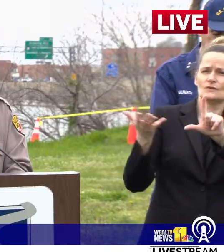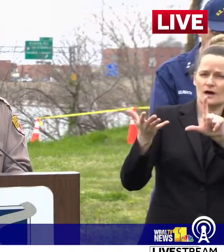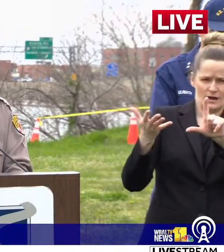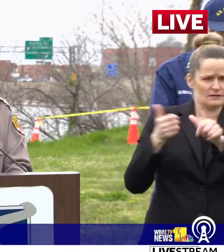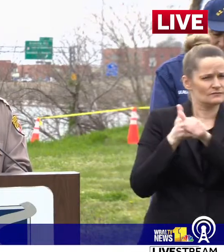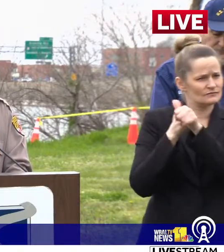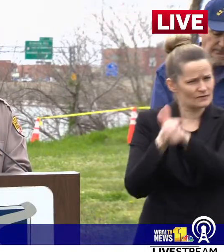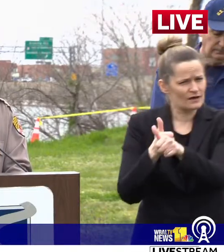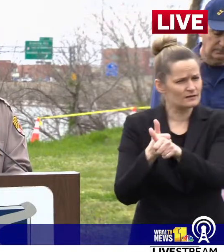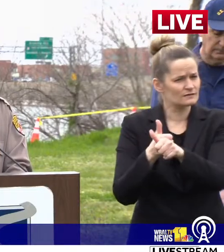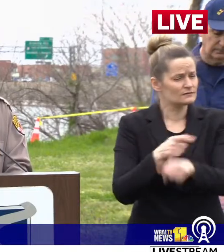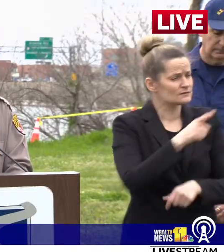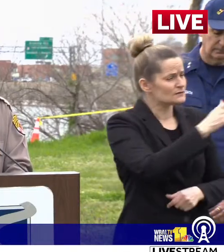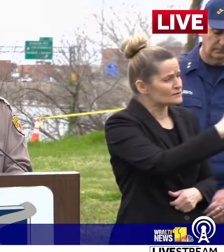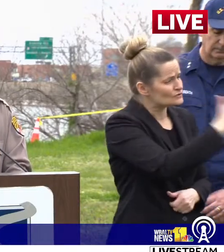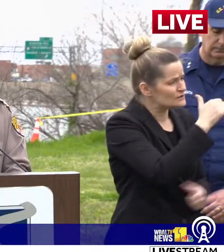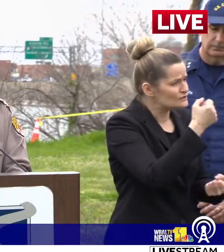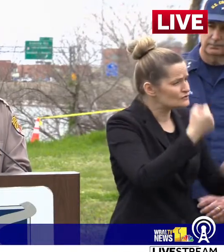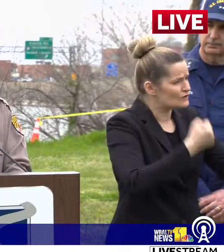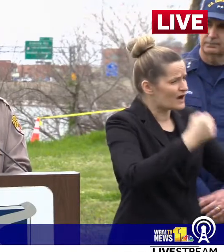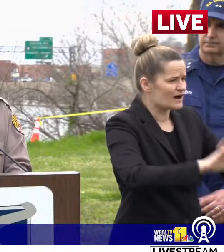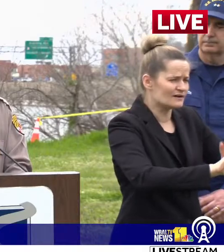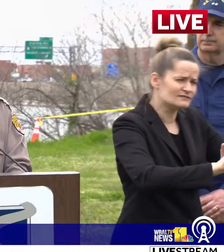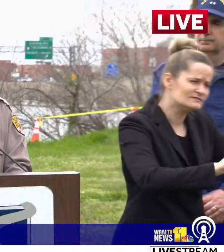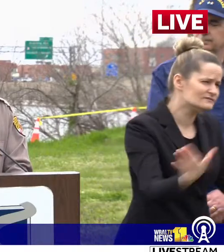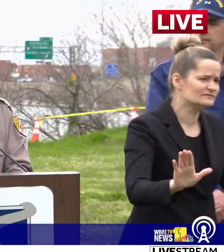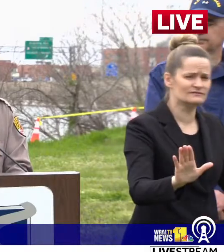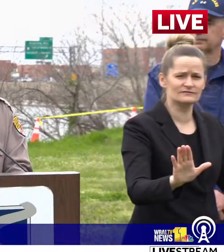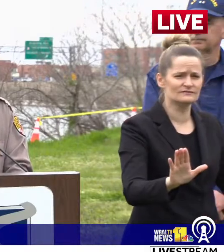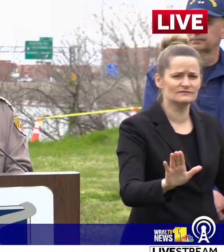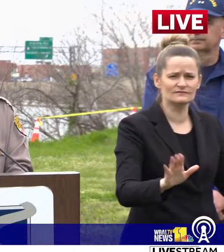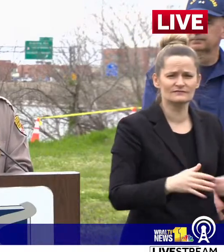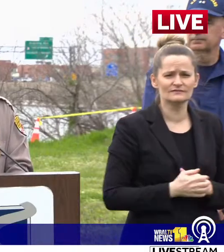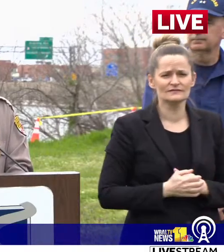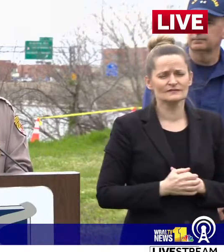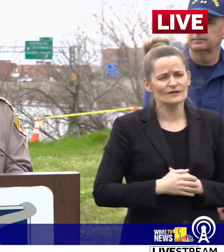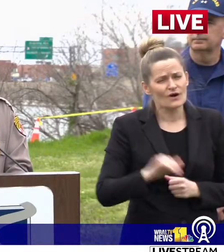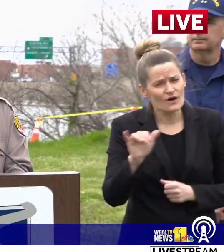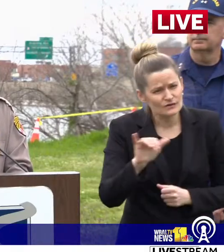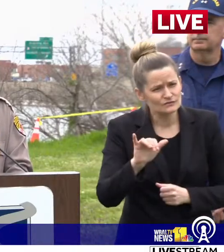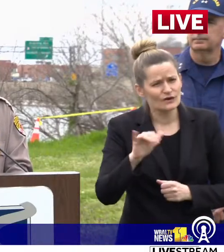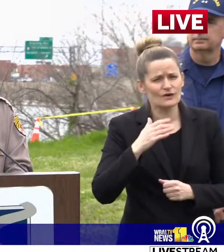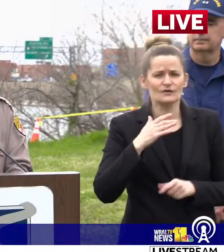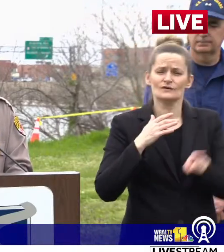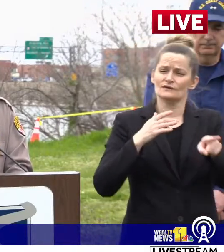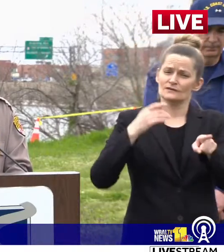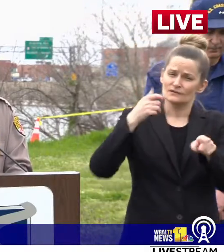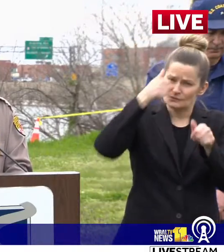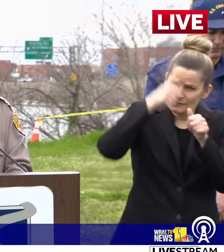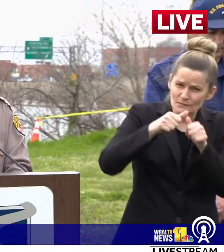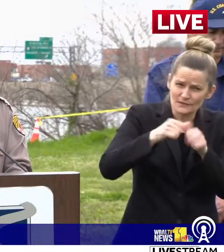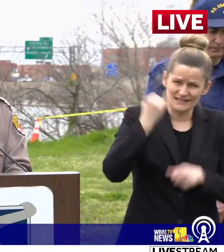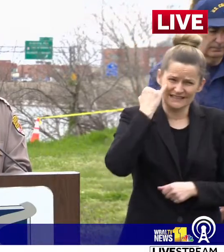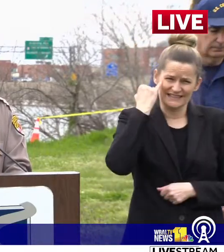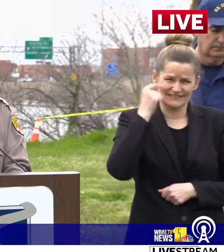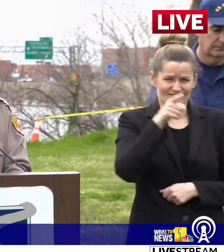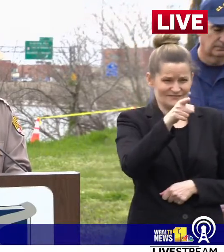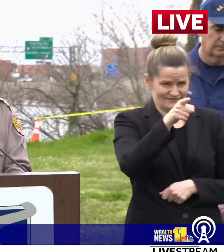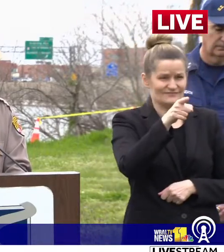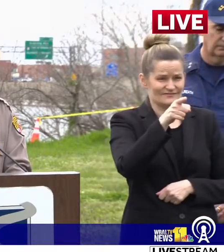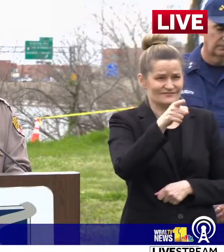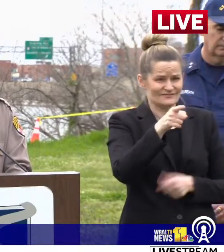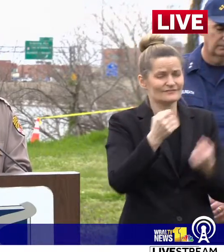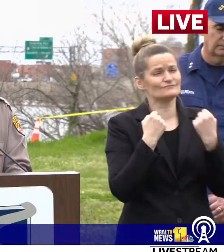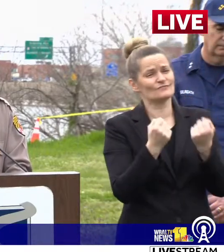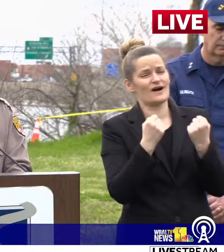Also, please continue to remember the move over law for first responders, tow truck operators, work crews,